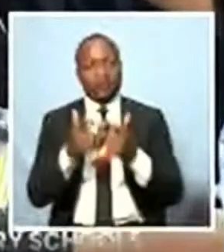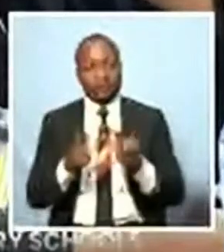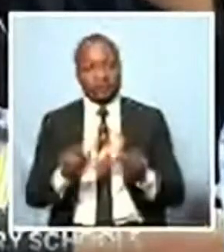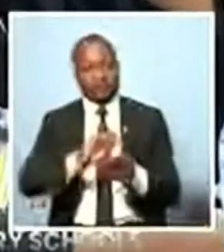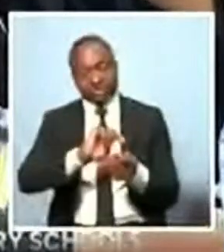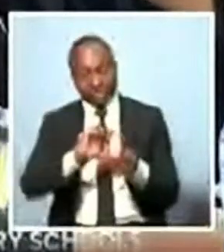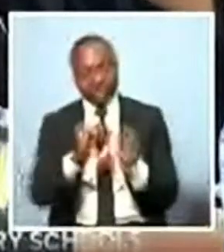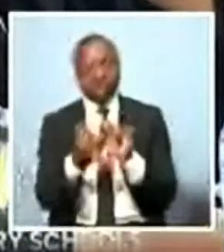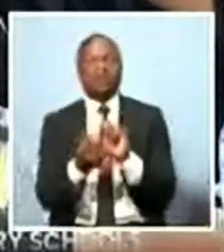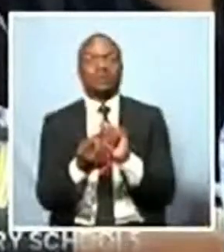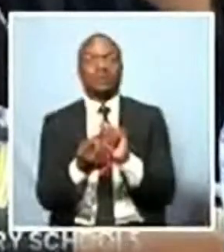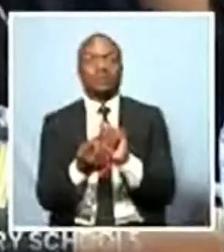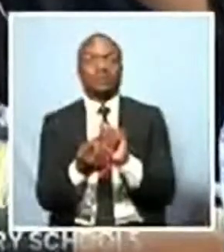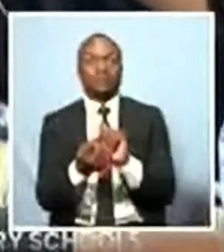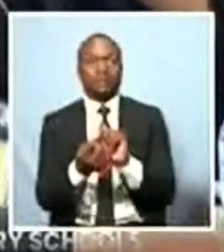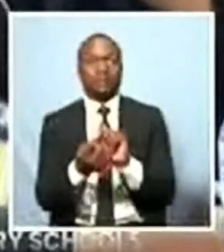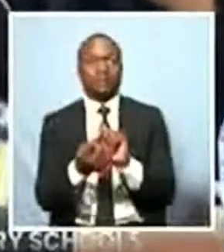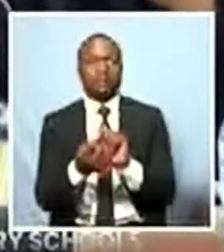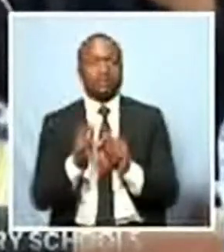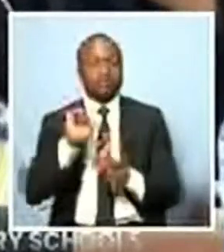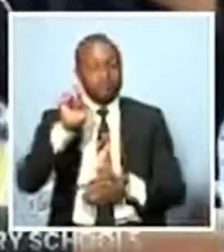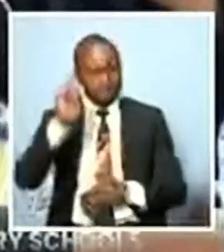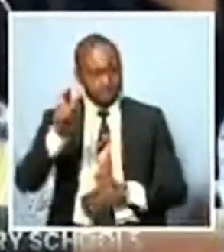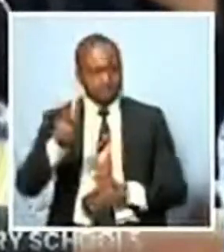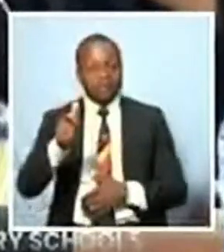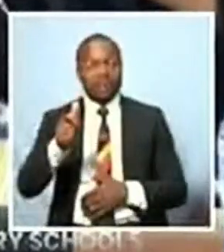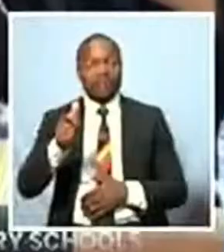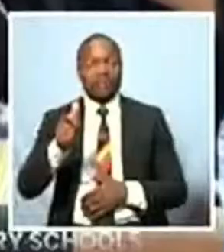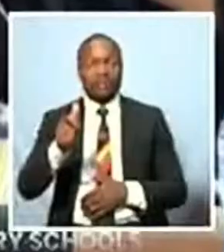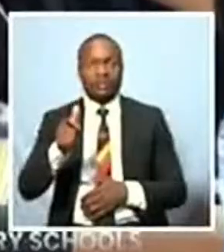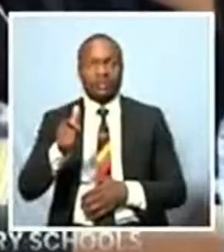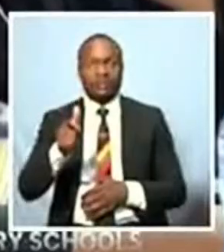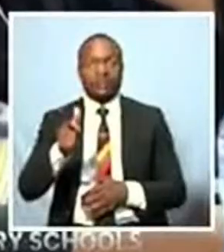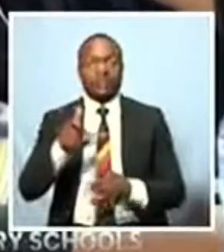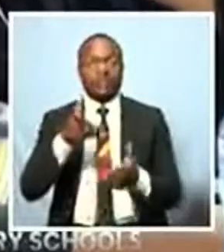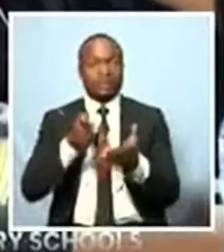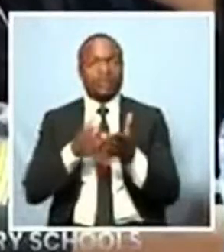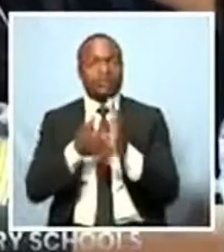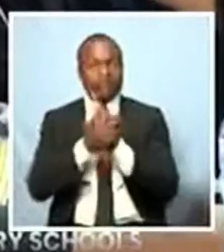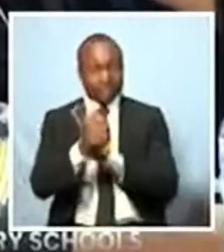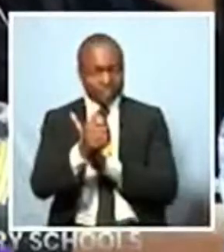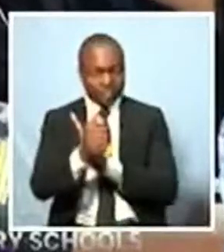transition. It was noted that later recognition skills were relative at